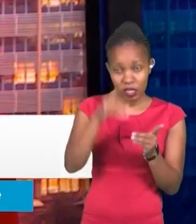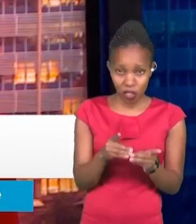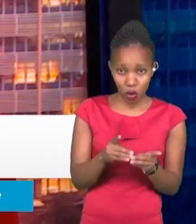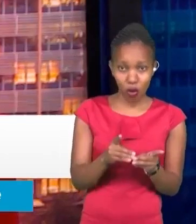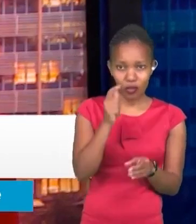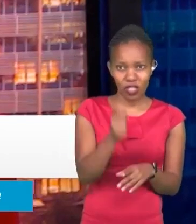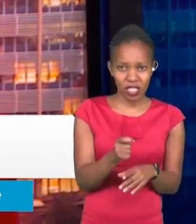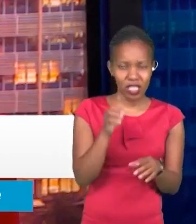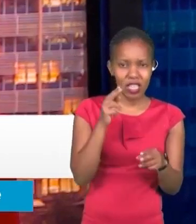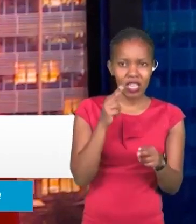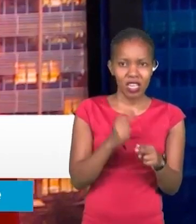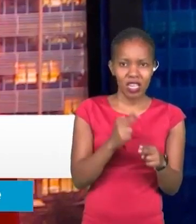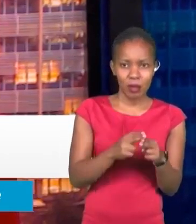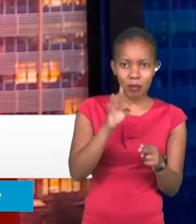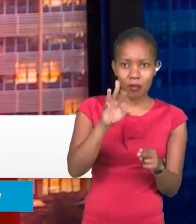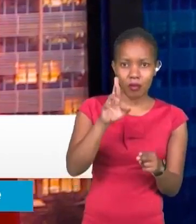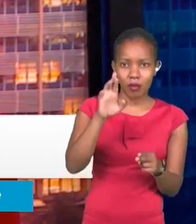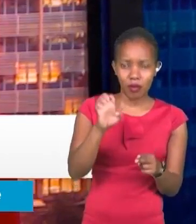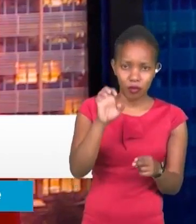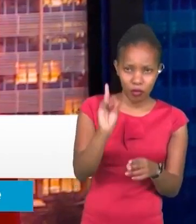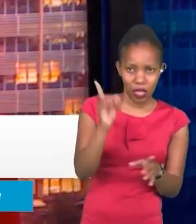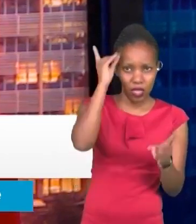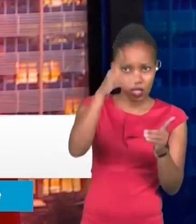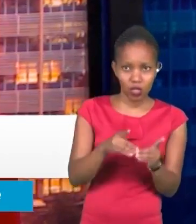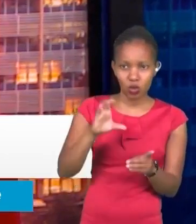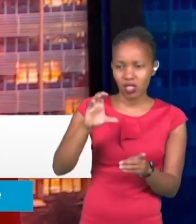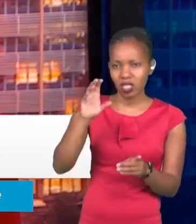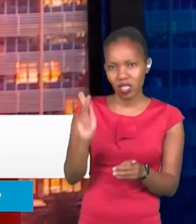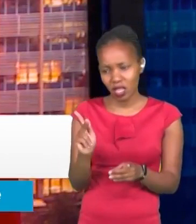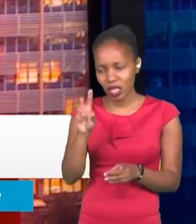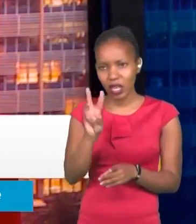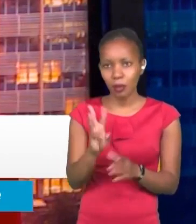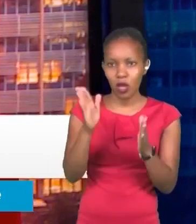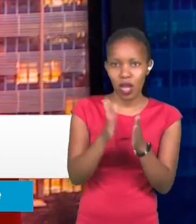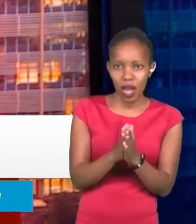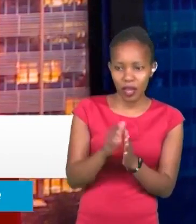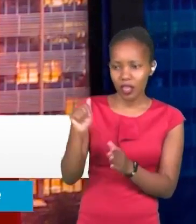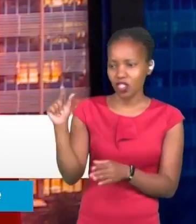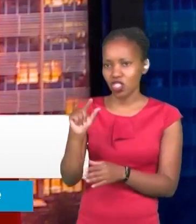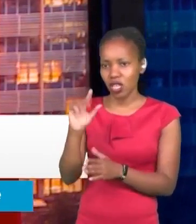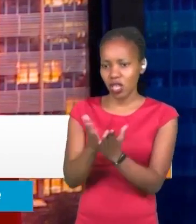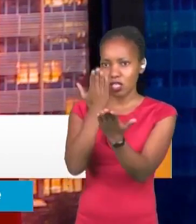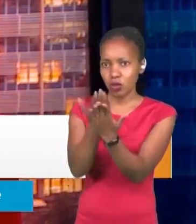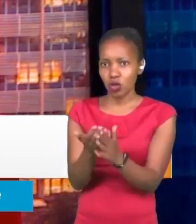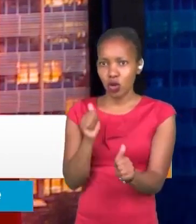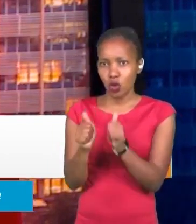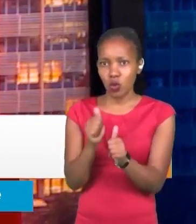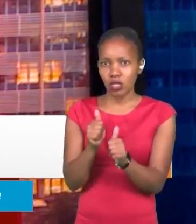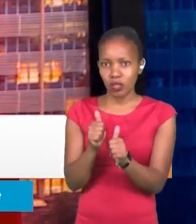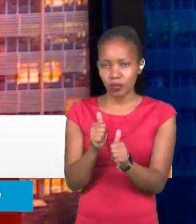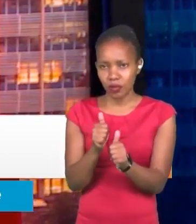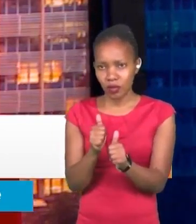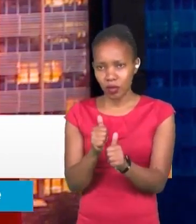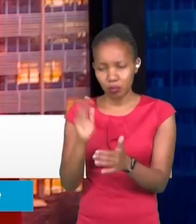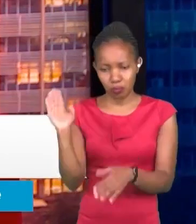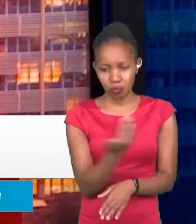Justice Ochieng, the Fred Ochieng, in that decision of CKW versus the AG, it was a petition that sought to invalidate that particular